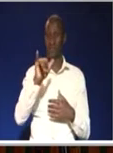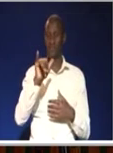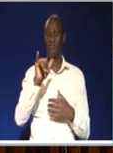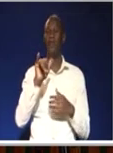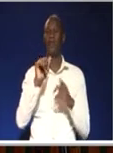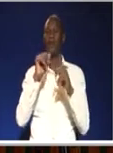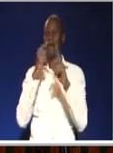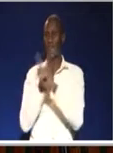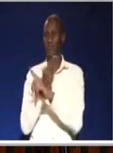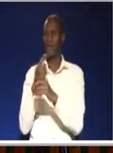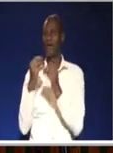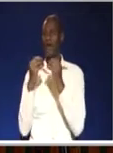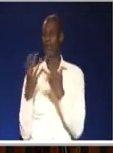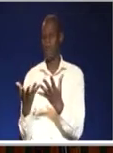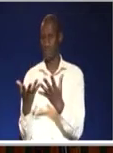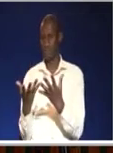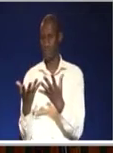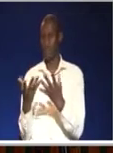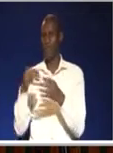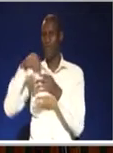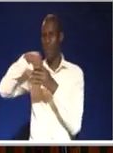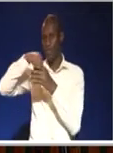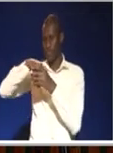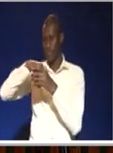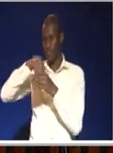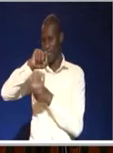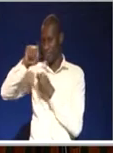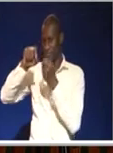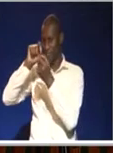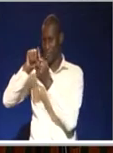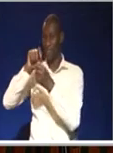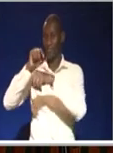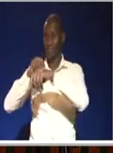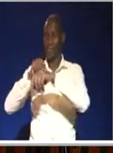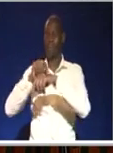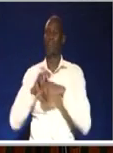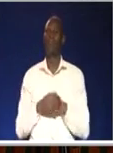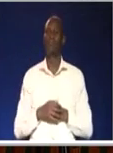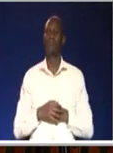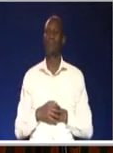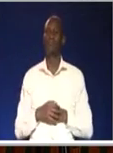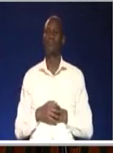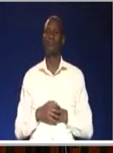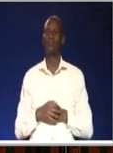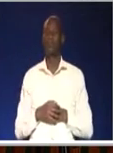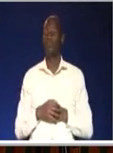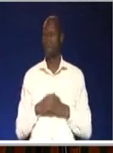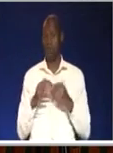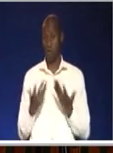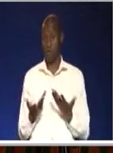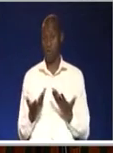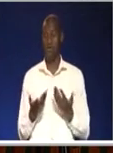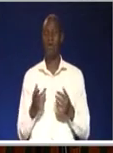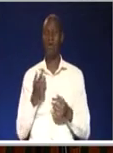at different prices within a specific period of time. In other words,